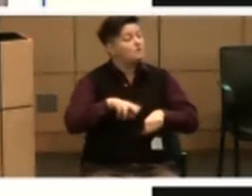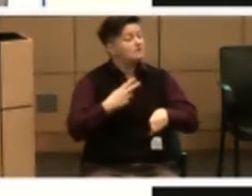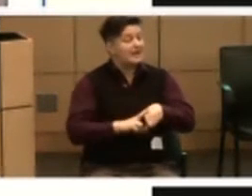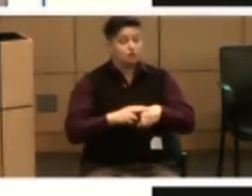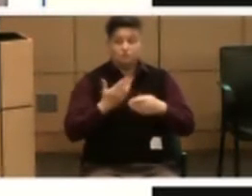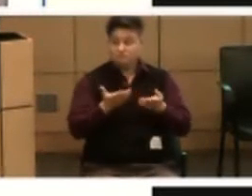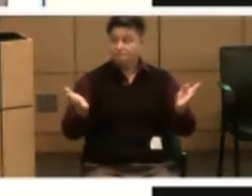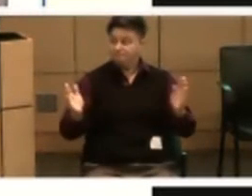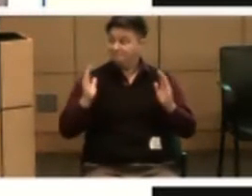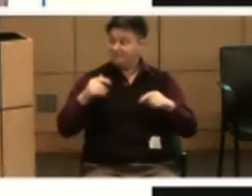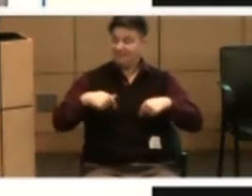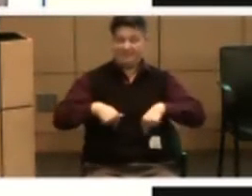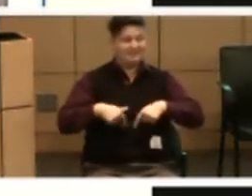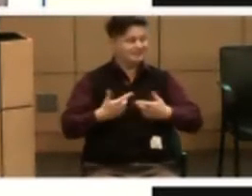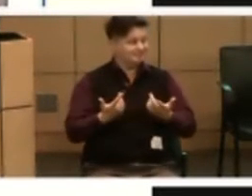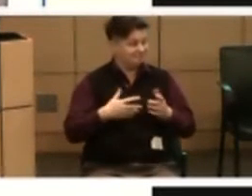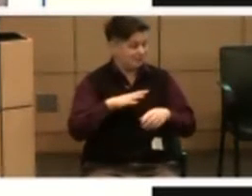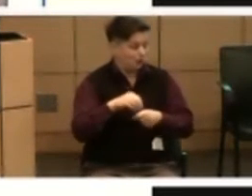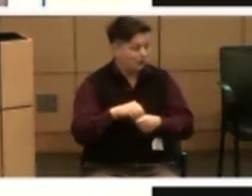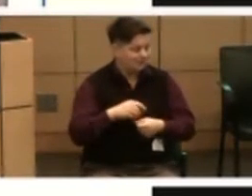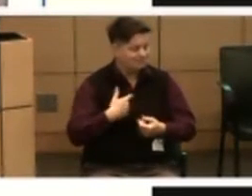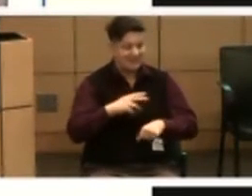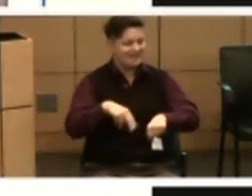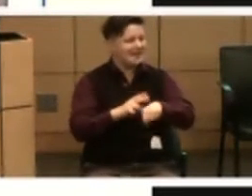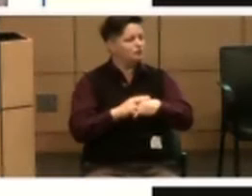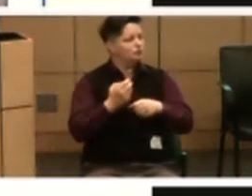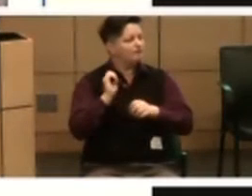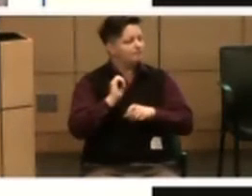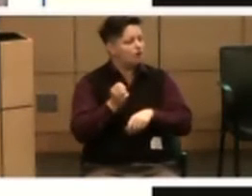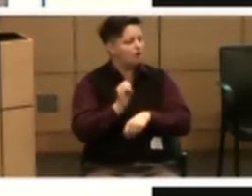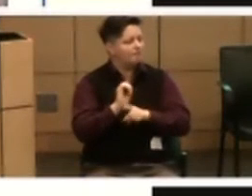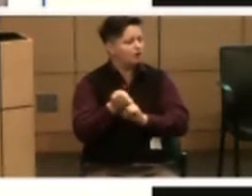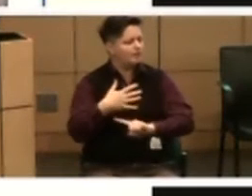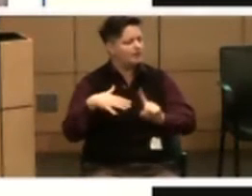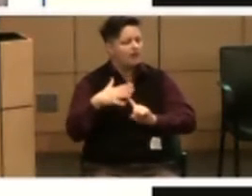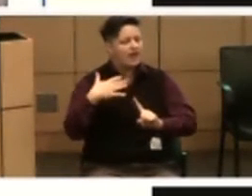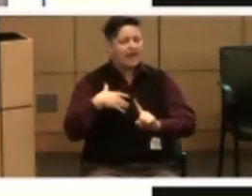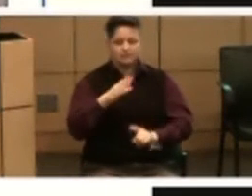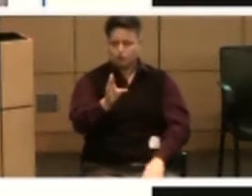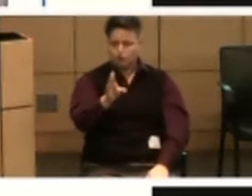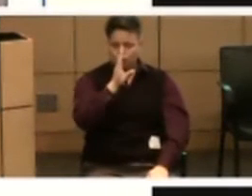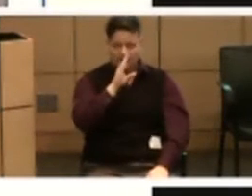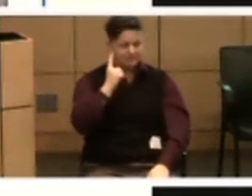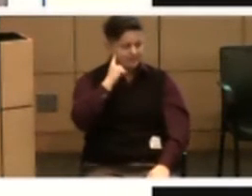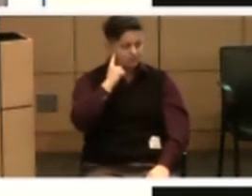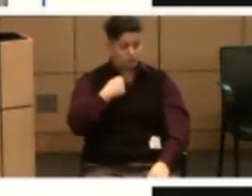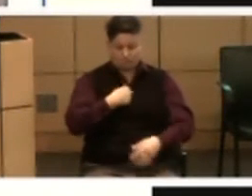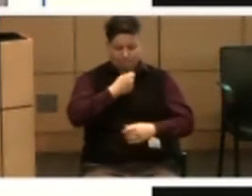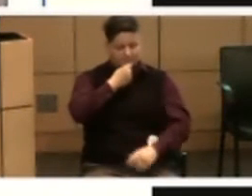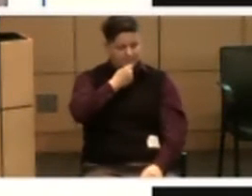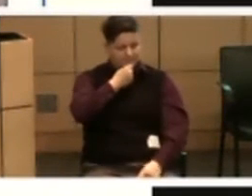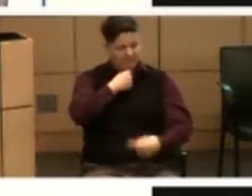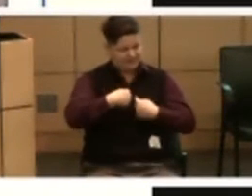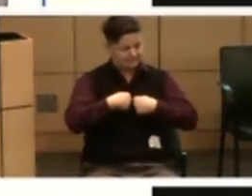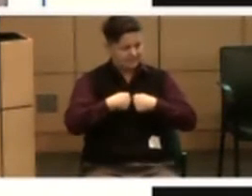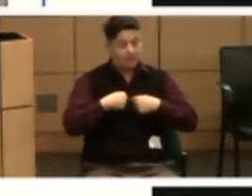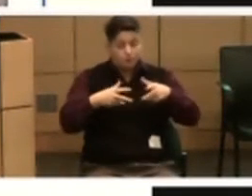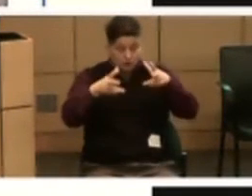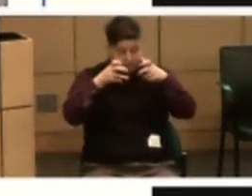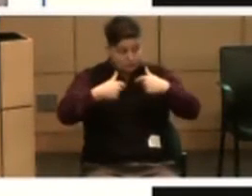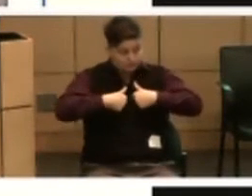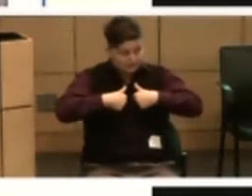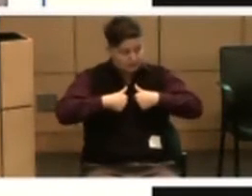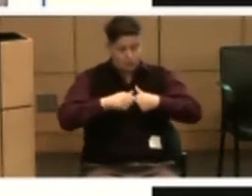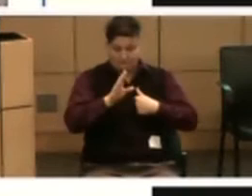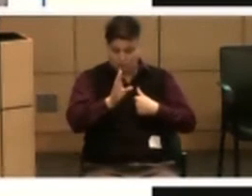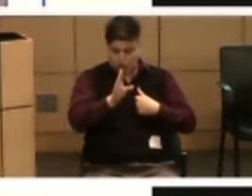one, contains direct sounds. So when you're listening to me, you are getting a direct sound, but